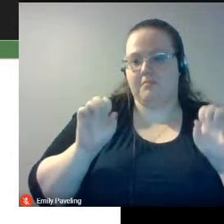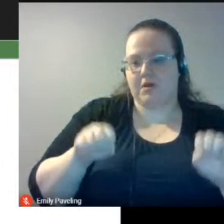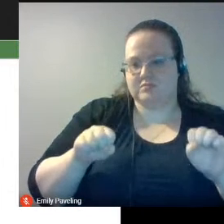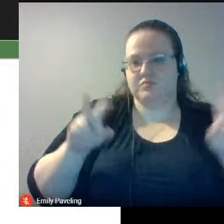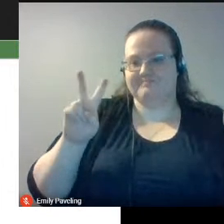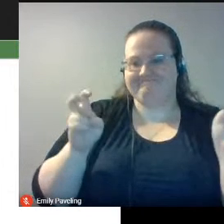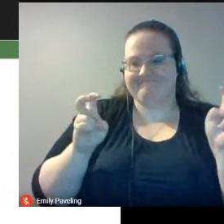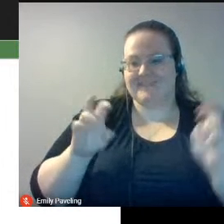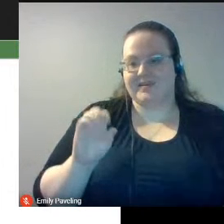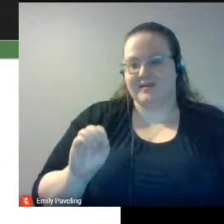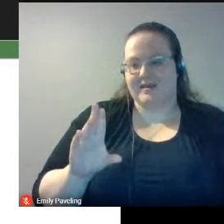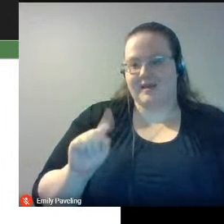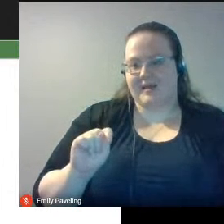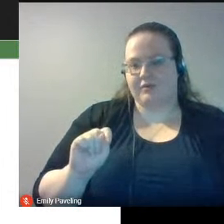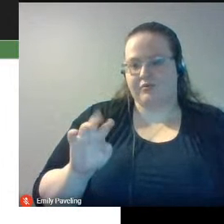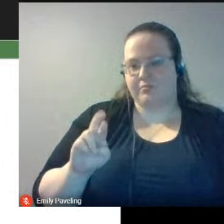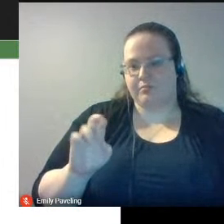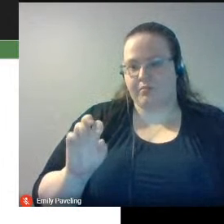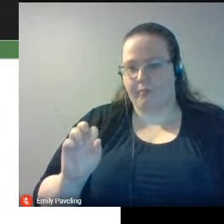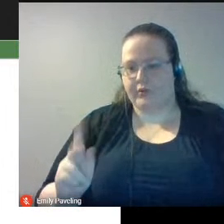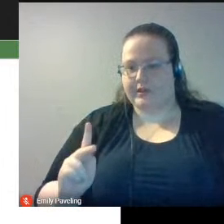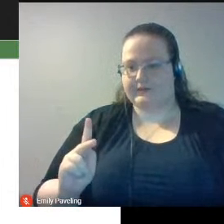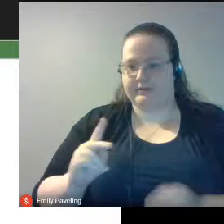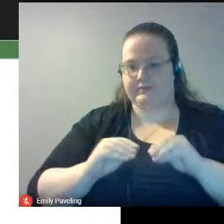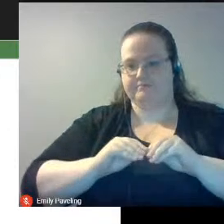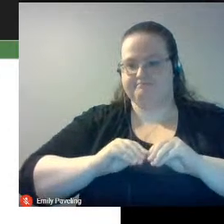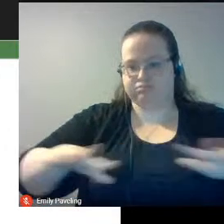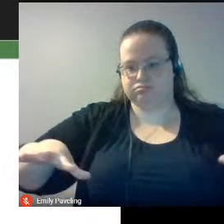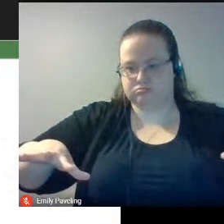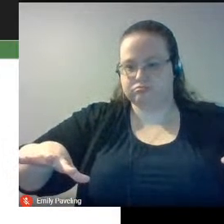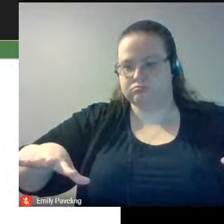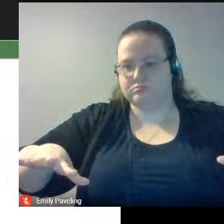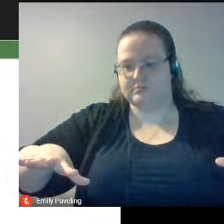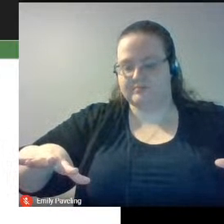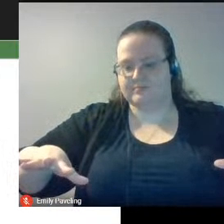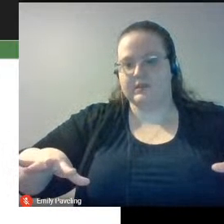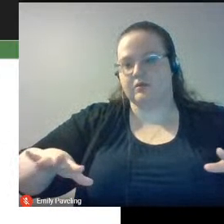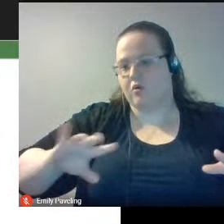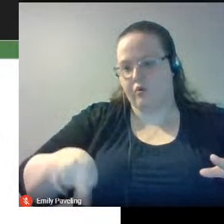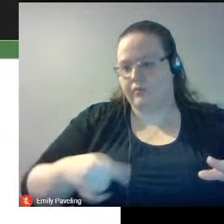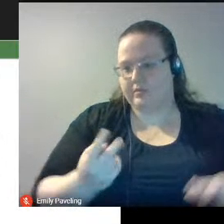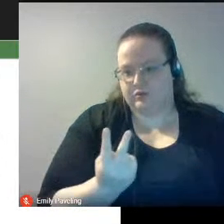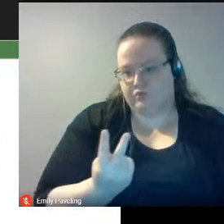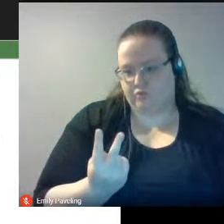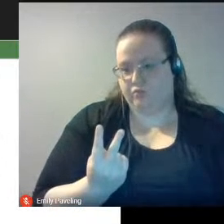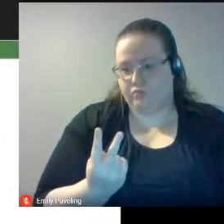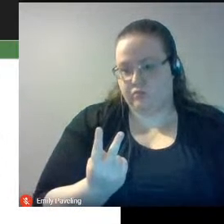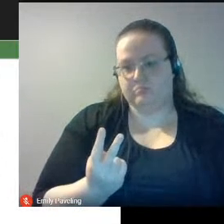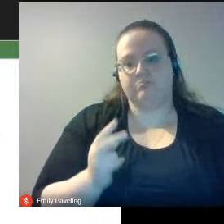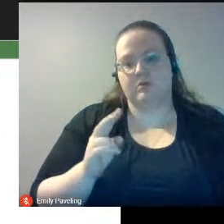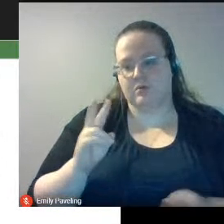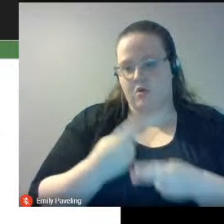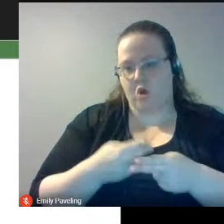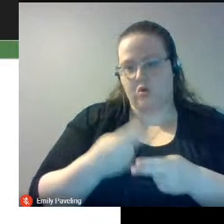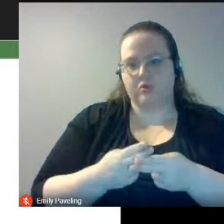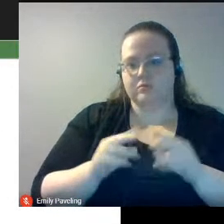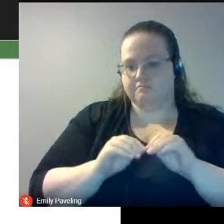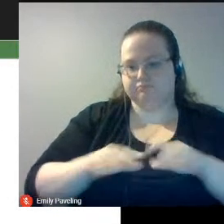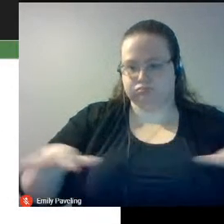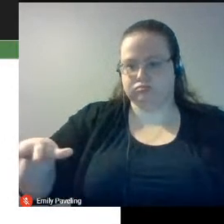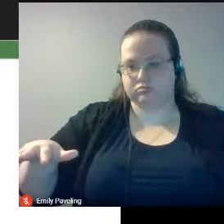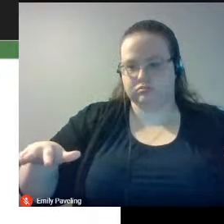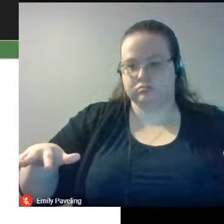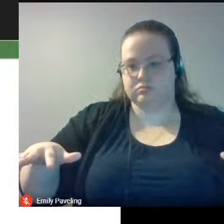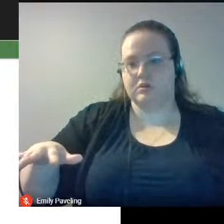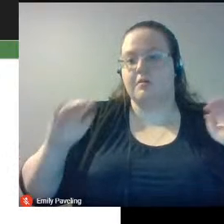2 cases are in fact linked. If an outbreak is declared at a school, public health will investigate to see whether others at the